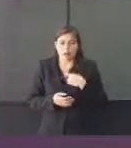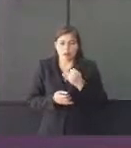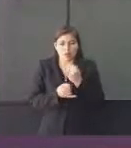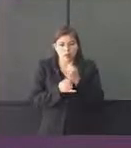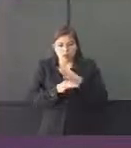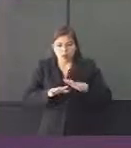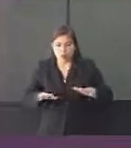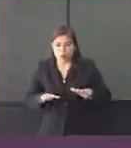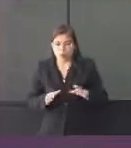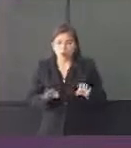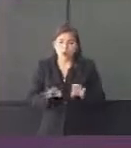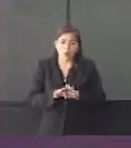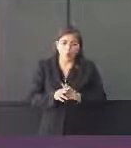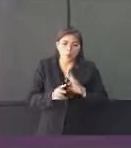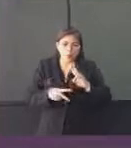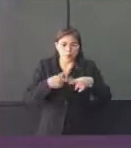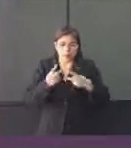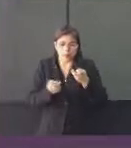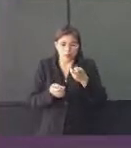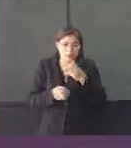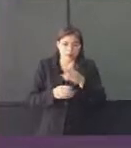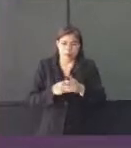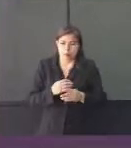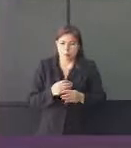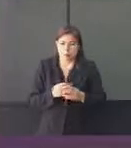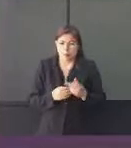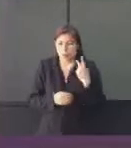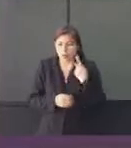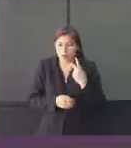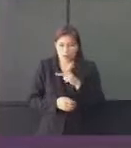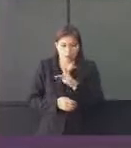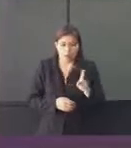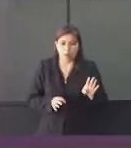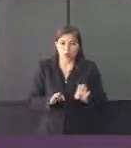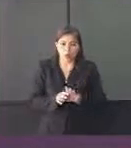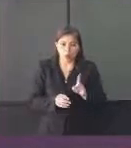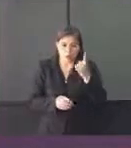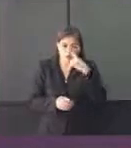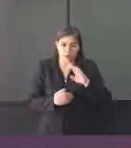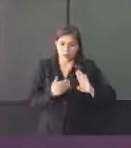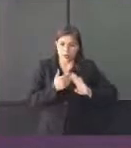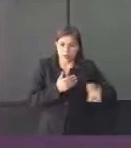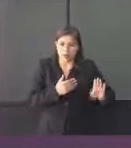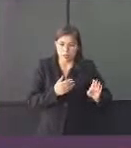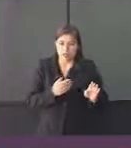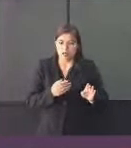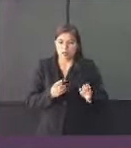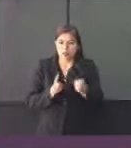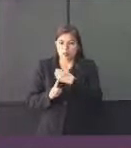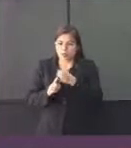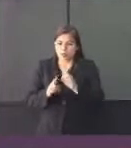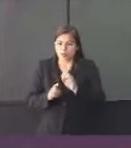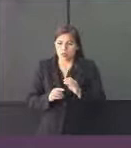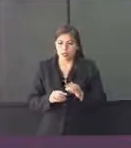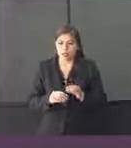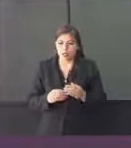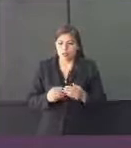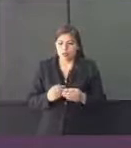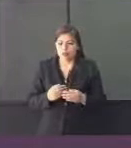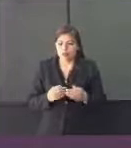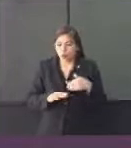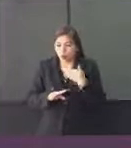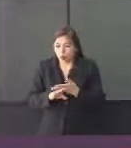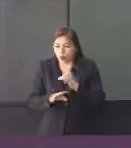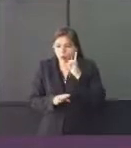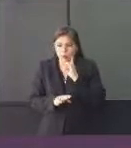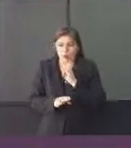Day, we present a report on the public policy to fight women's